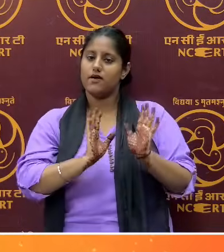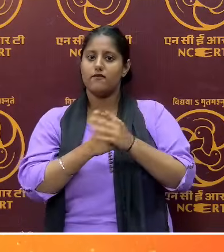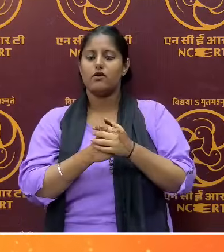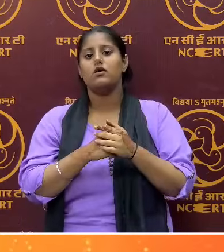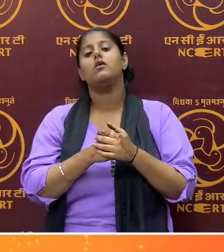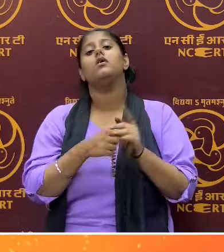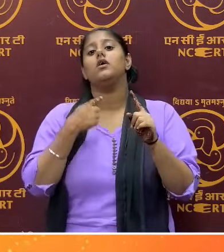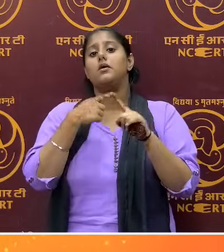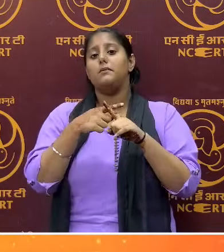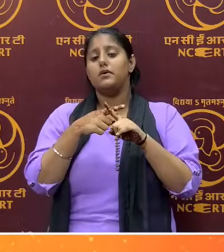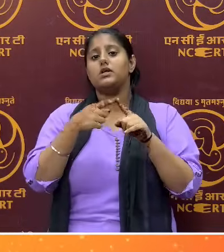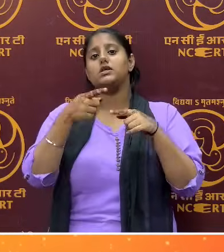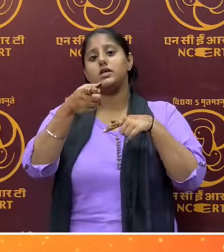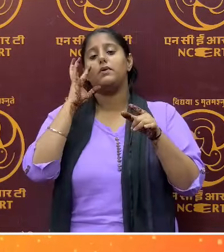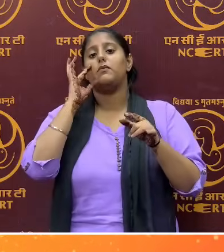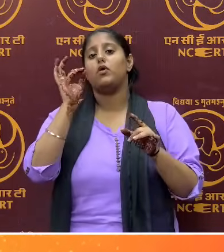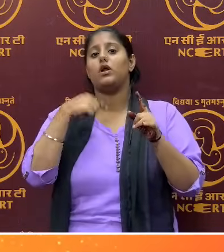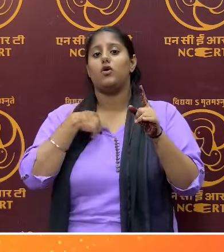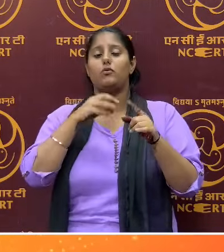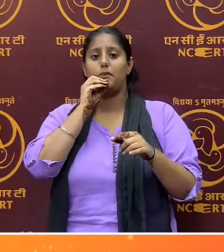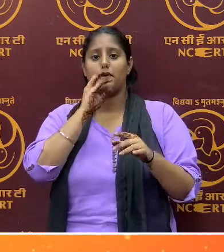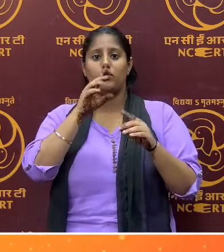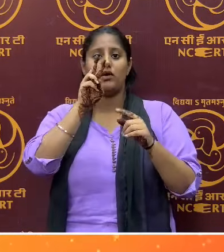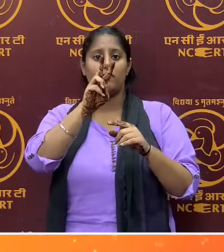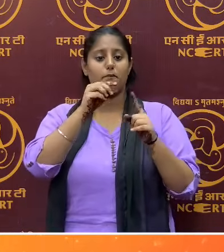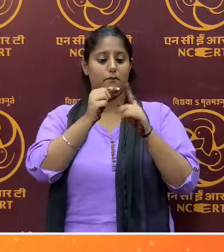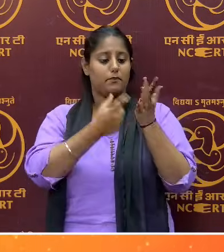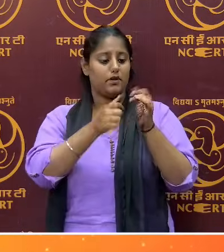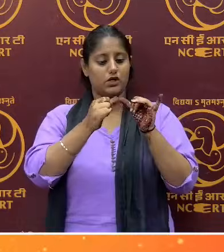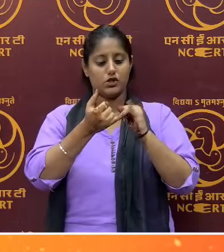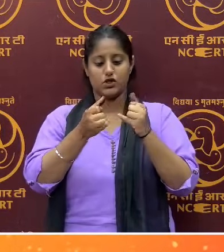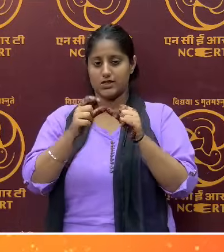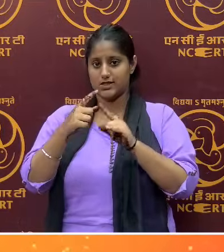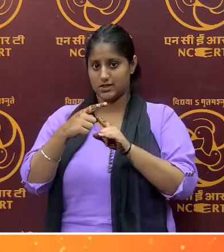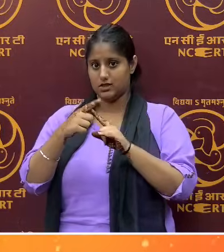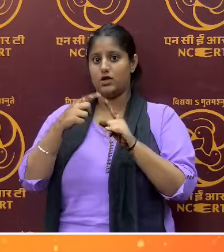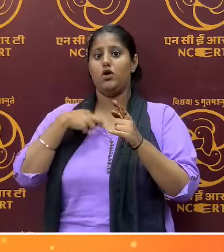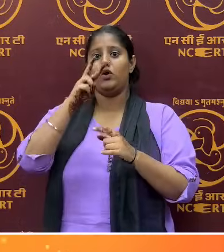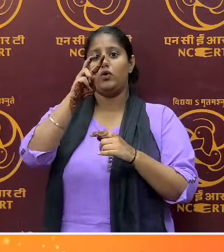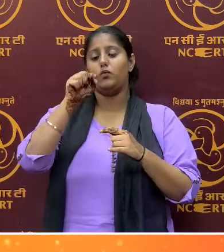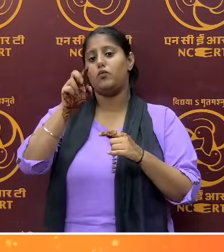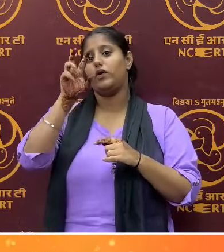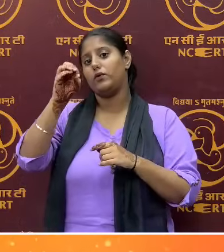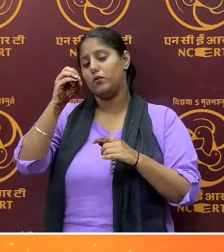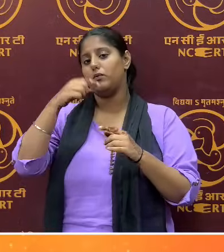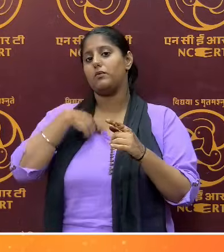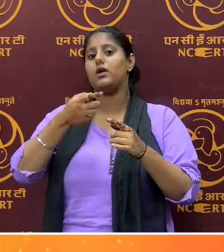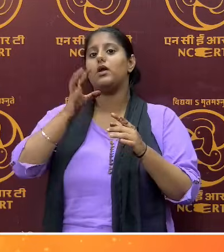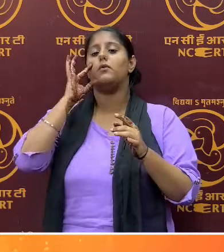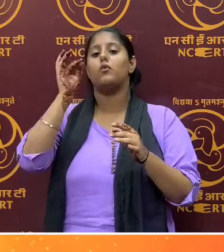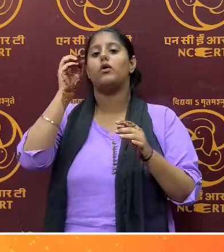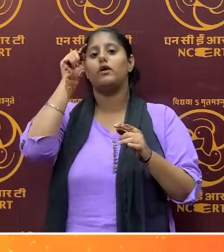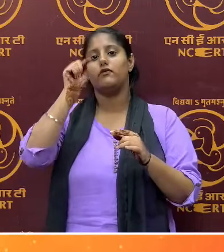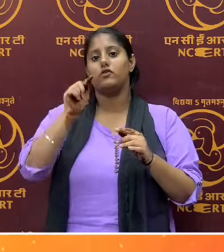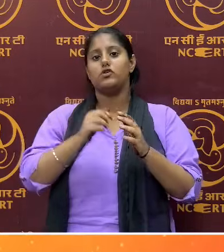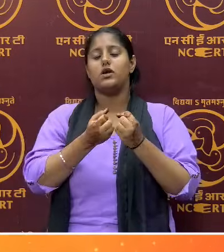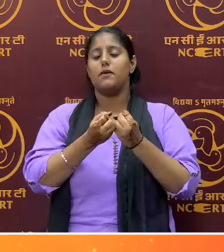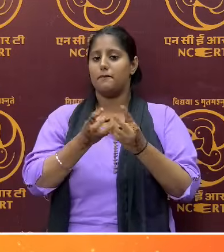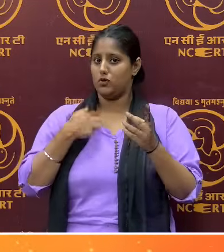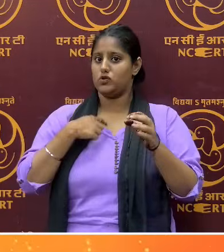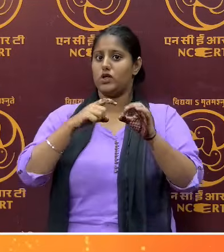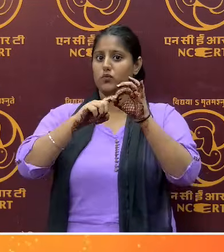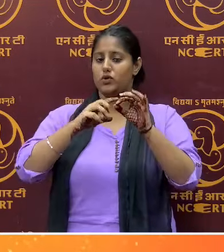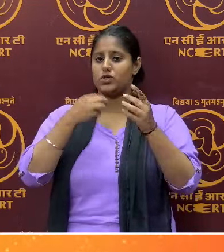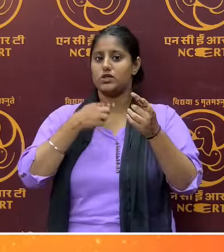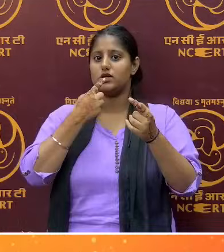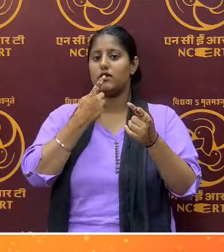important, and I can say that for the PRASHAST 2.0 it's a very important feature for the principal points of view. Yeah. Right, and we have received a few questions. Let me